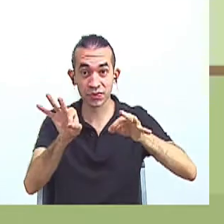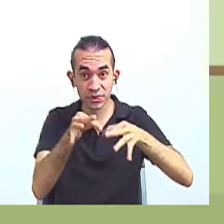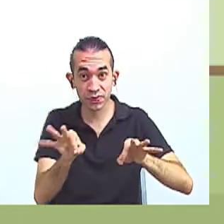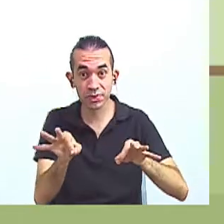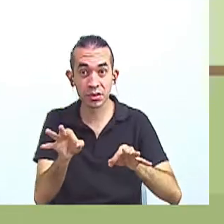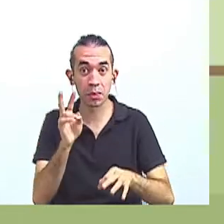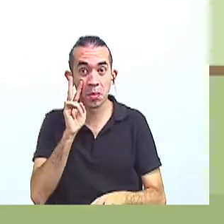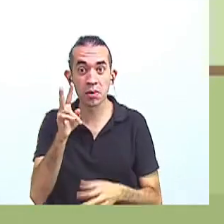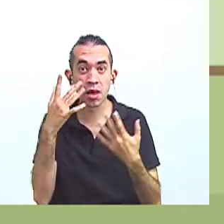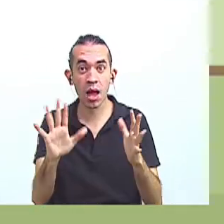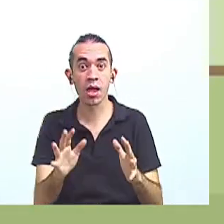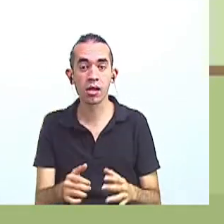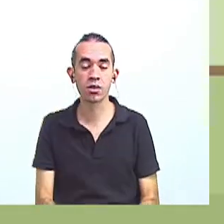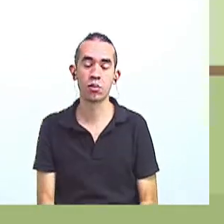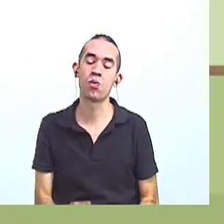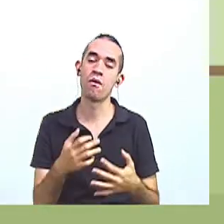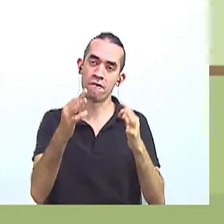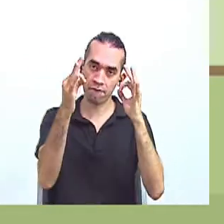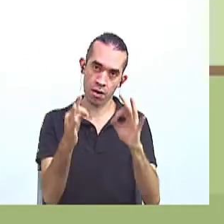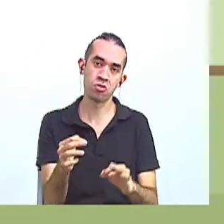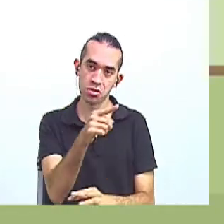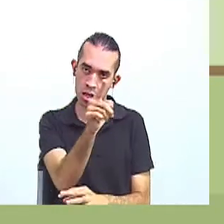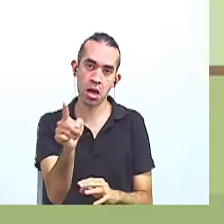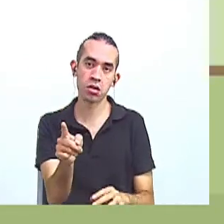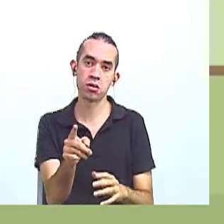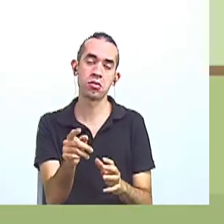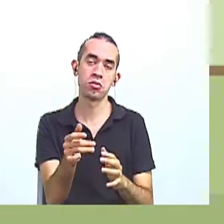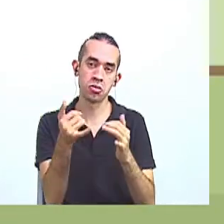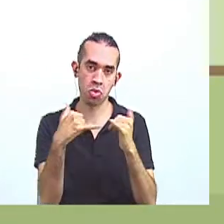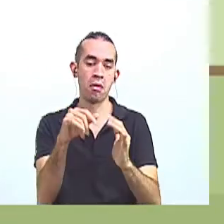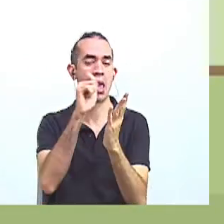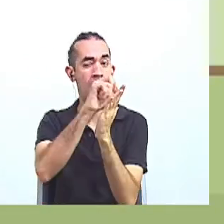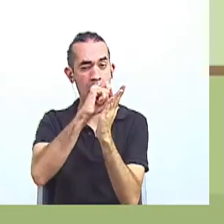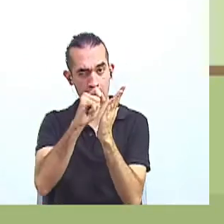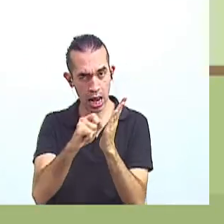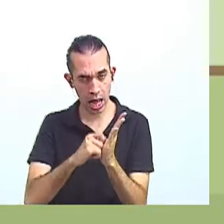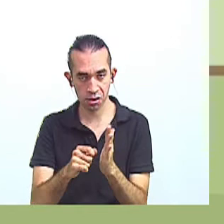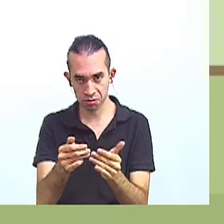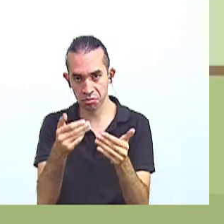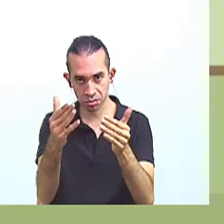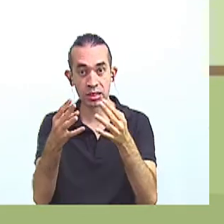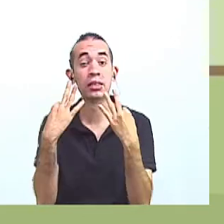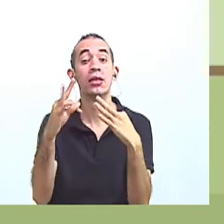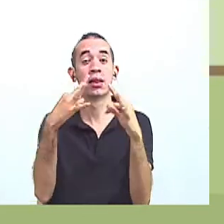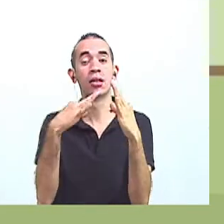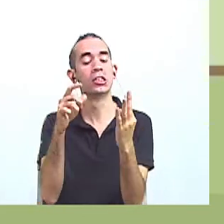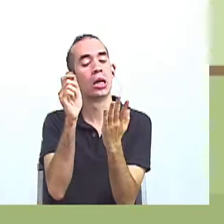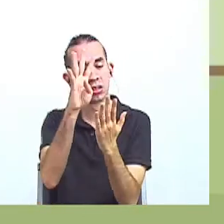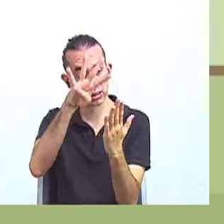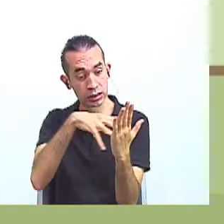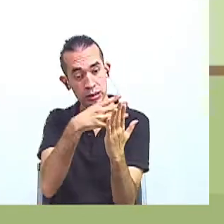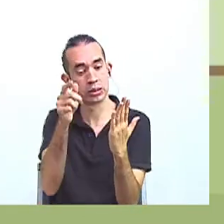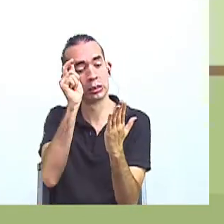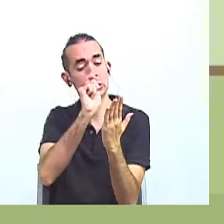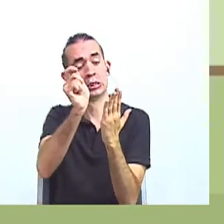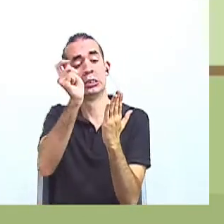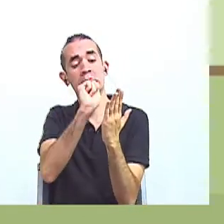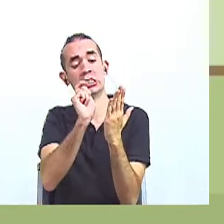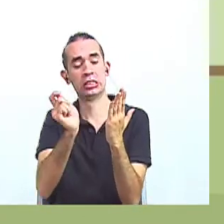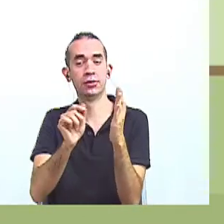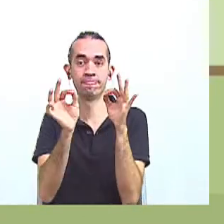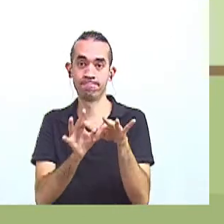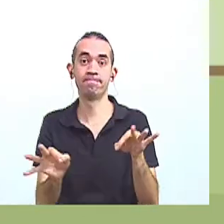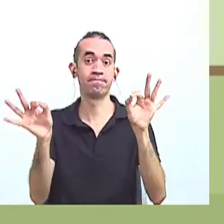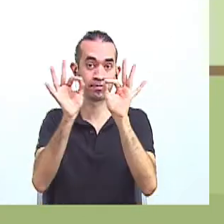video said? I'm pretty sure you're probably still taking notes. Go ahead, try to fill out the whole chart. Very